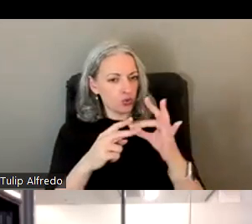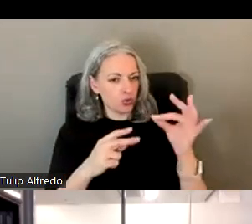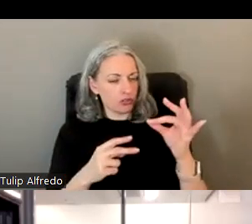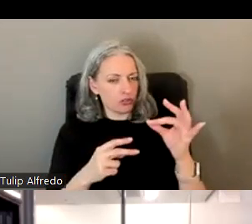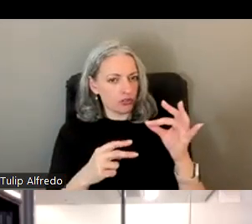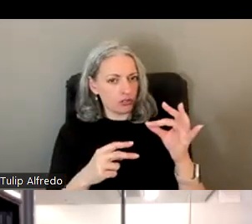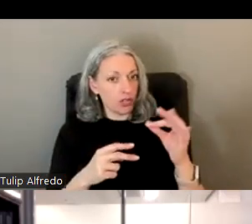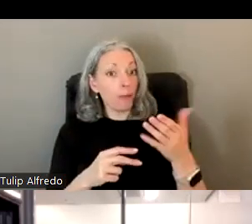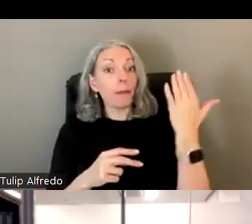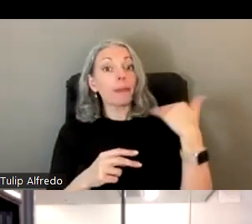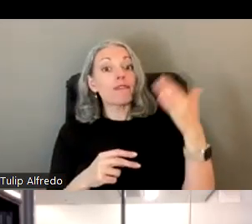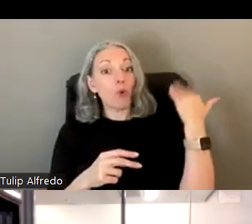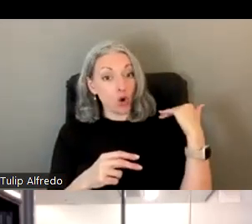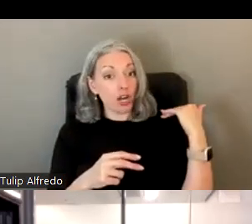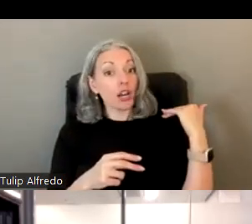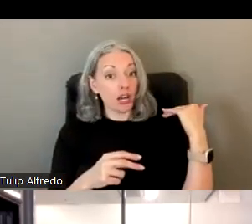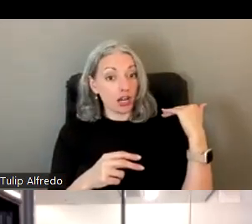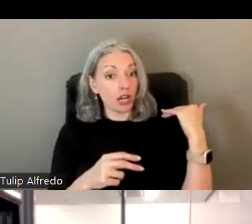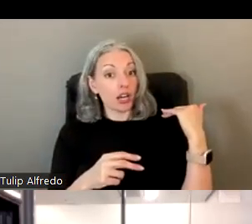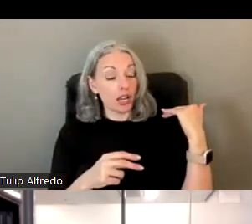previously did one